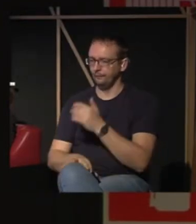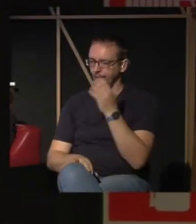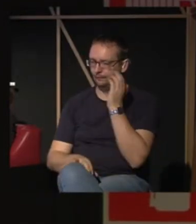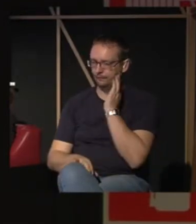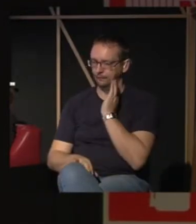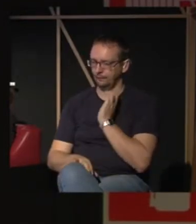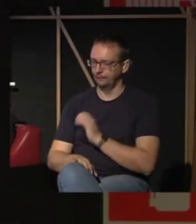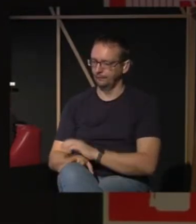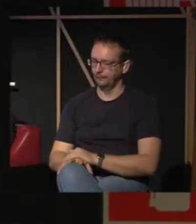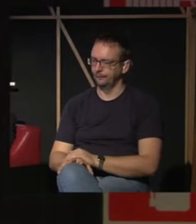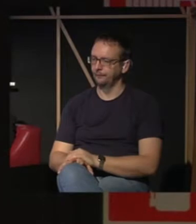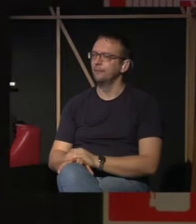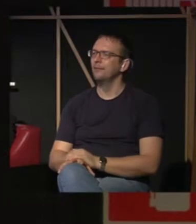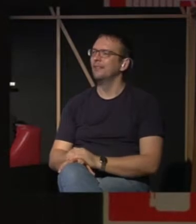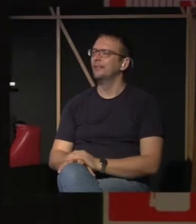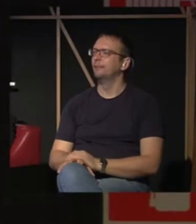there's something going on here with